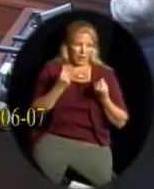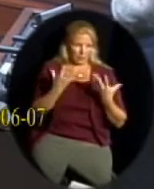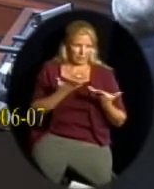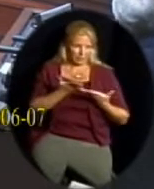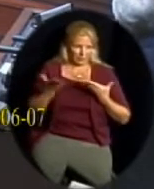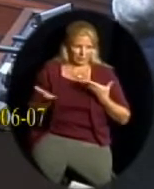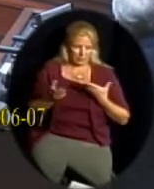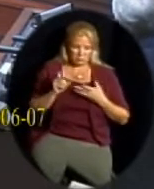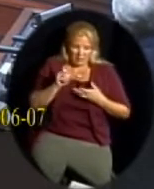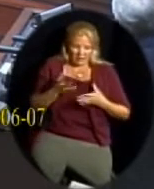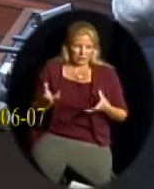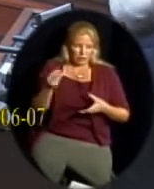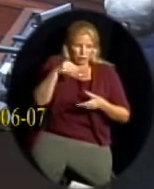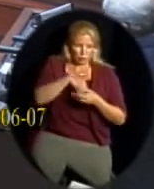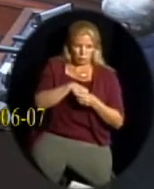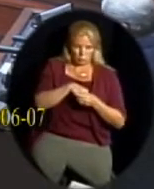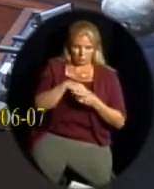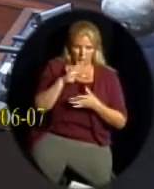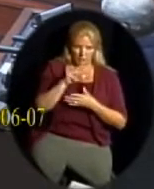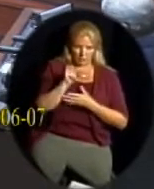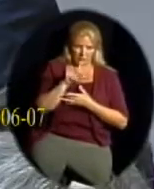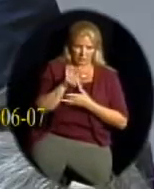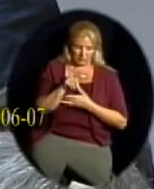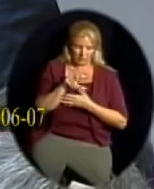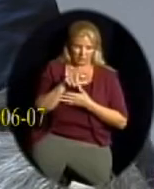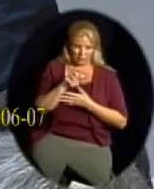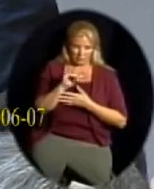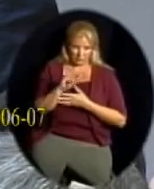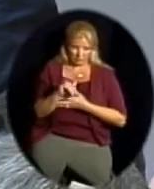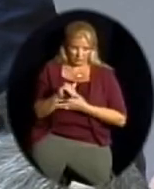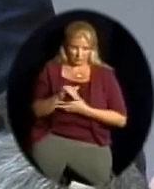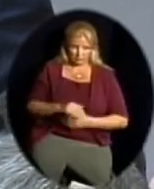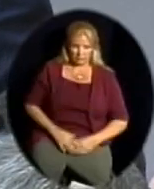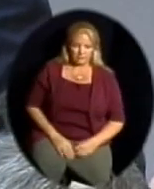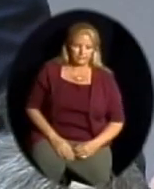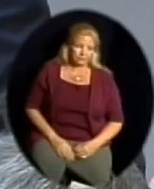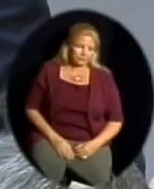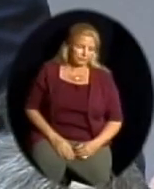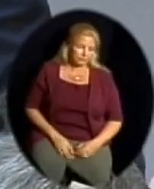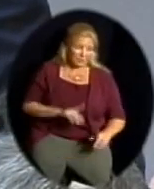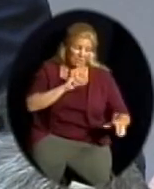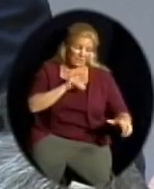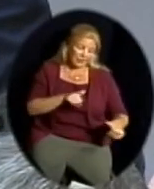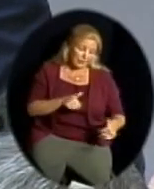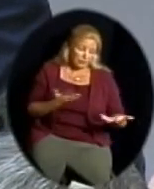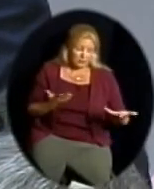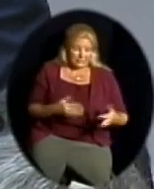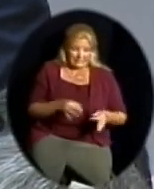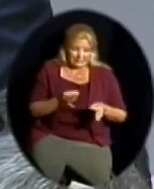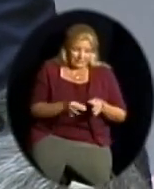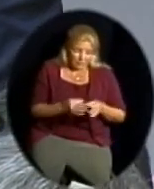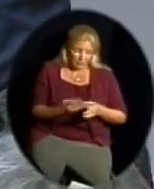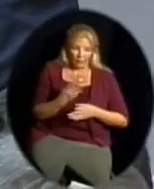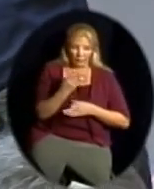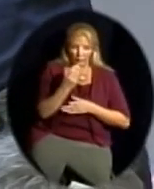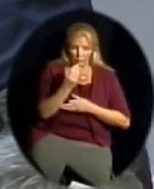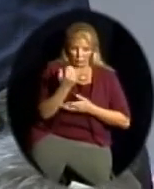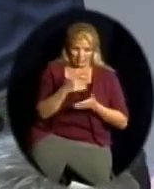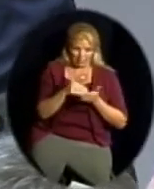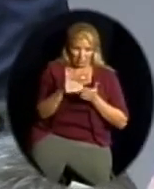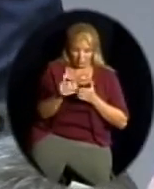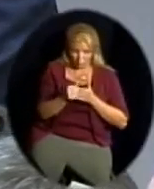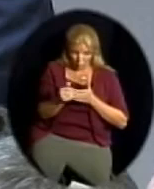probably included in the bond election? The simple answer is $14 million worth. If you just